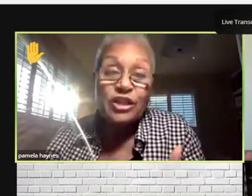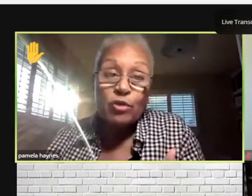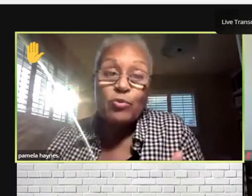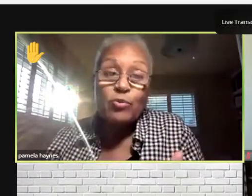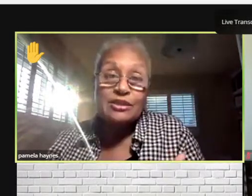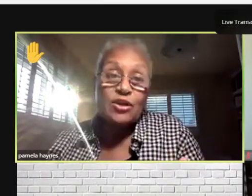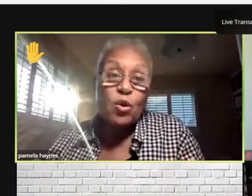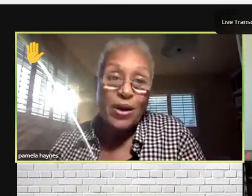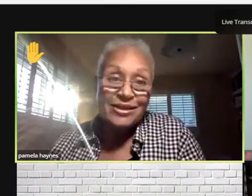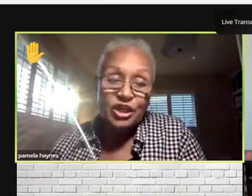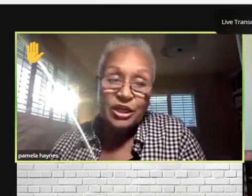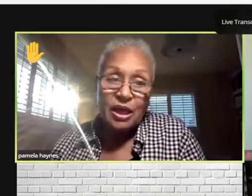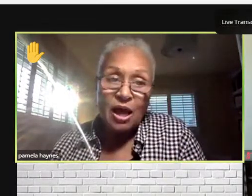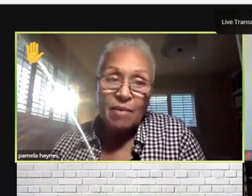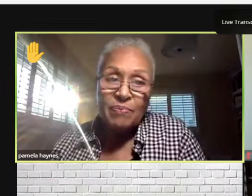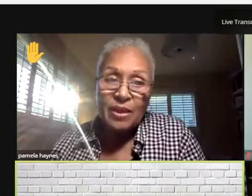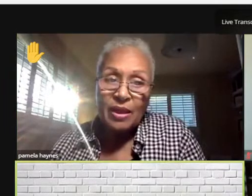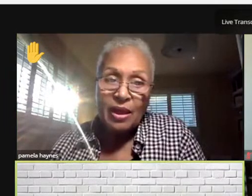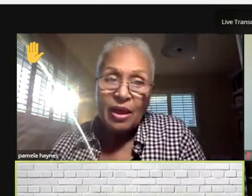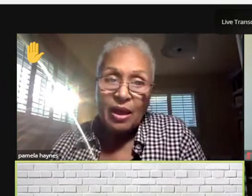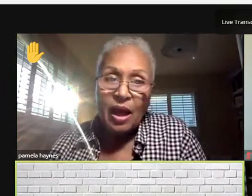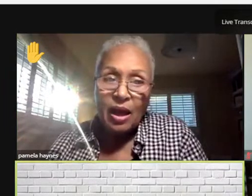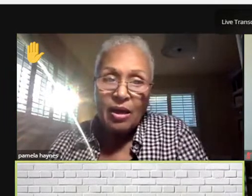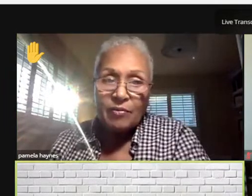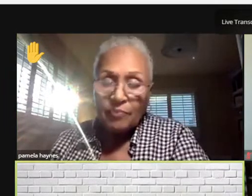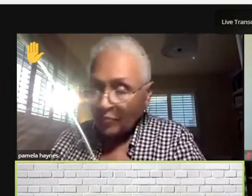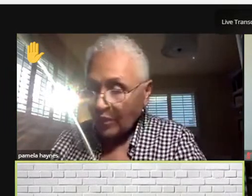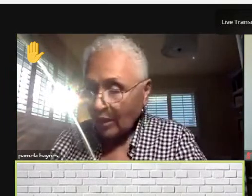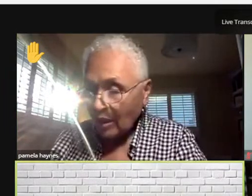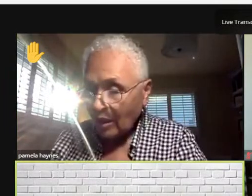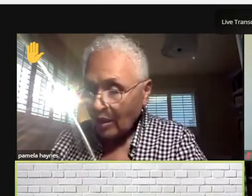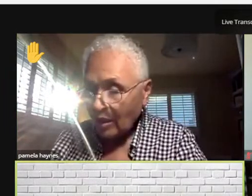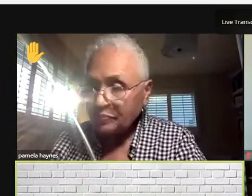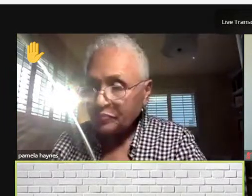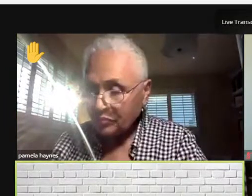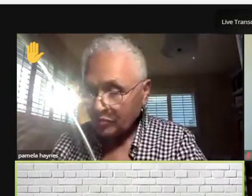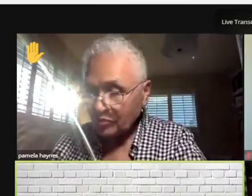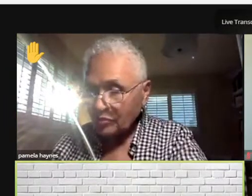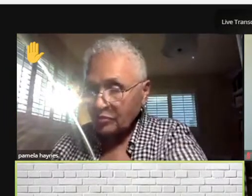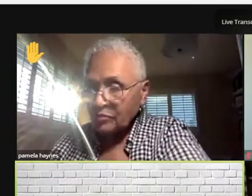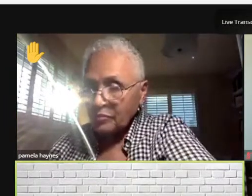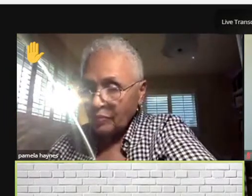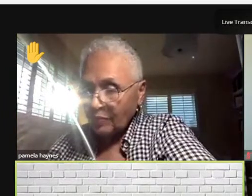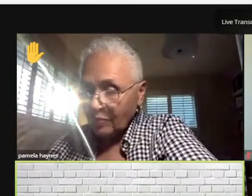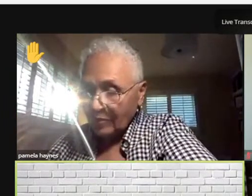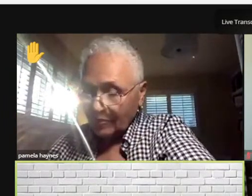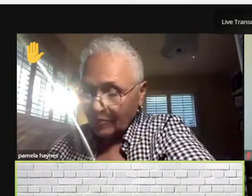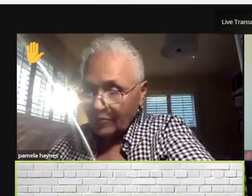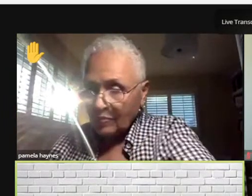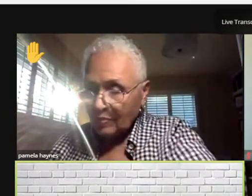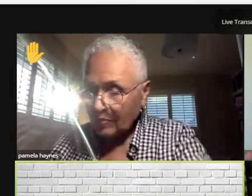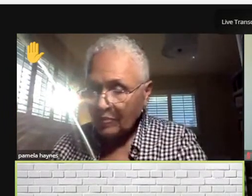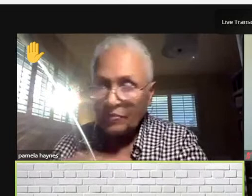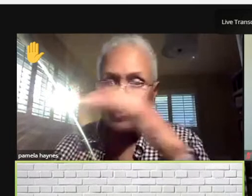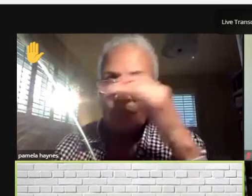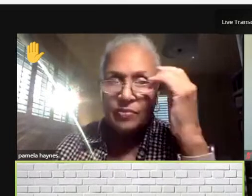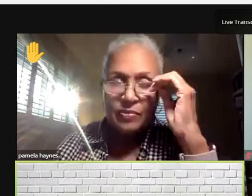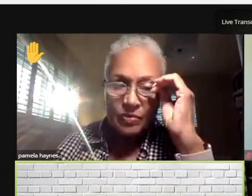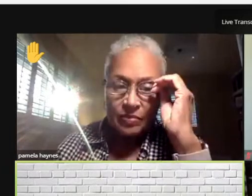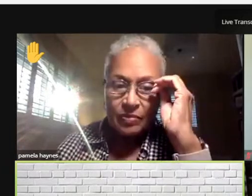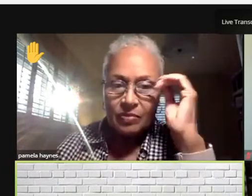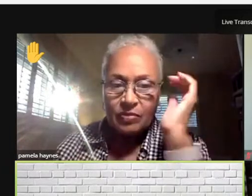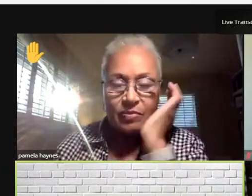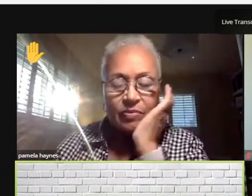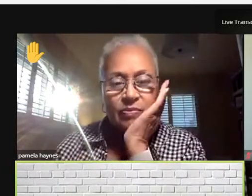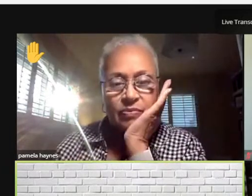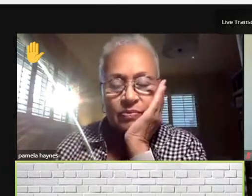That's a question. It really is a question. We can do whatever we want, and that's what the state is doing. If you refuse to do a